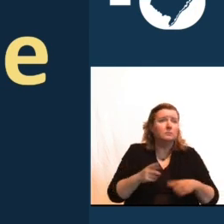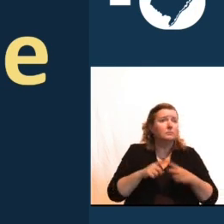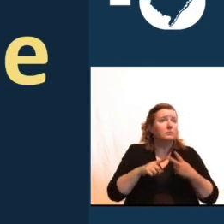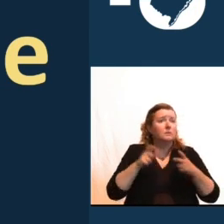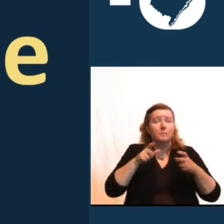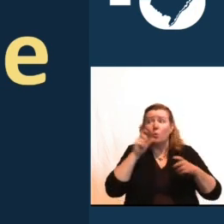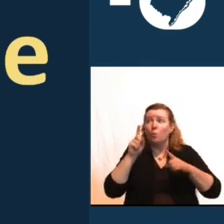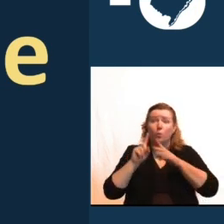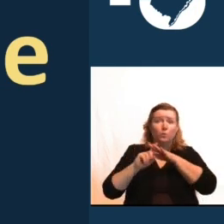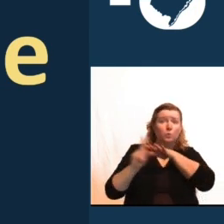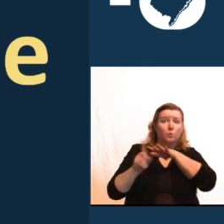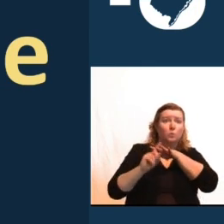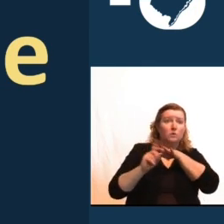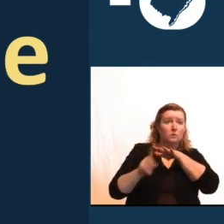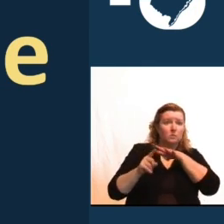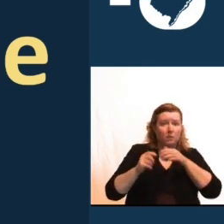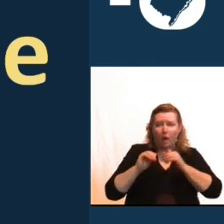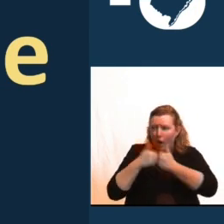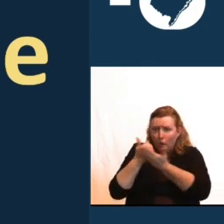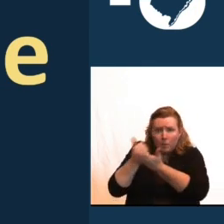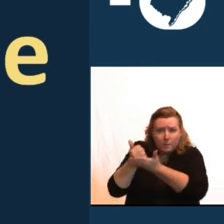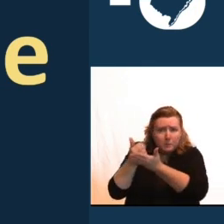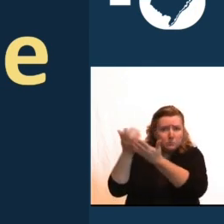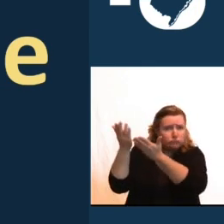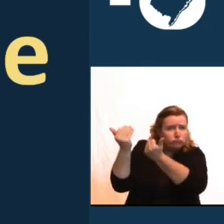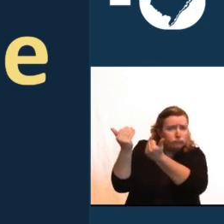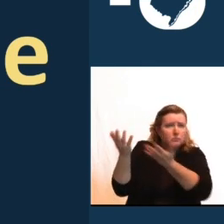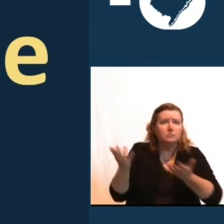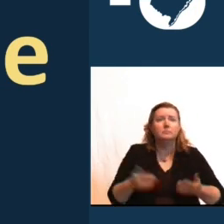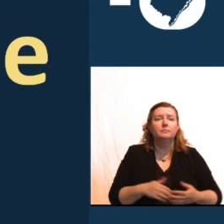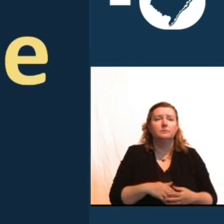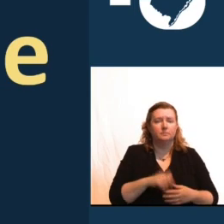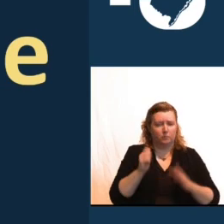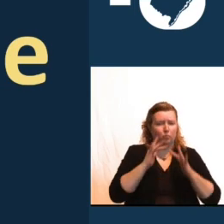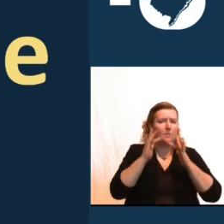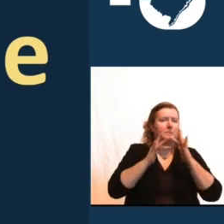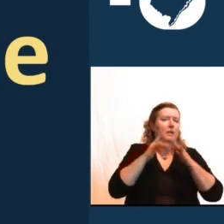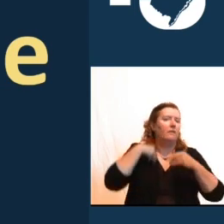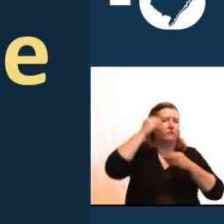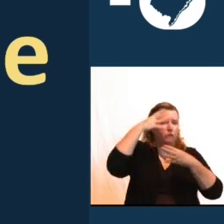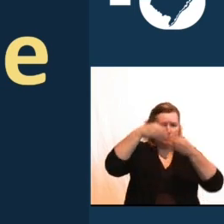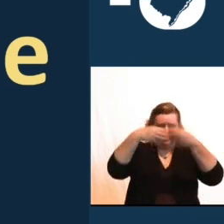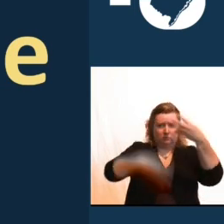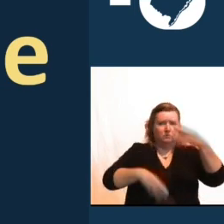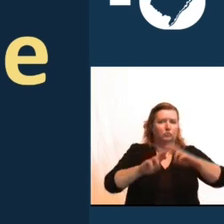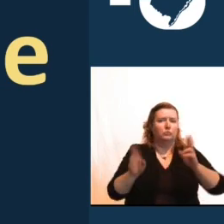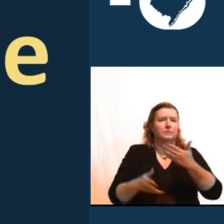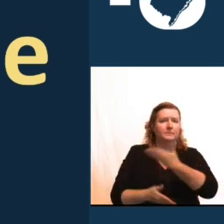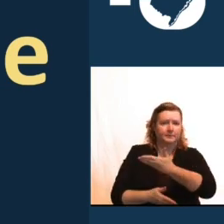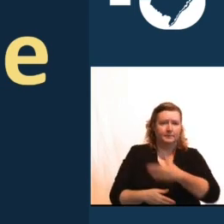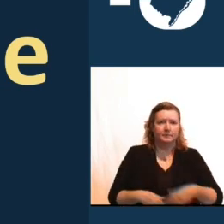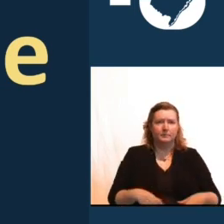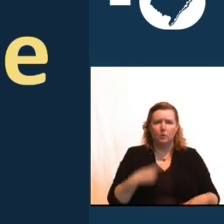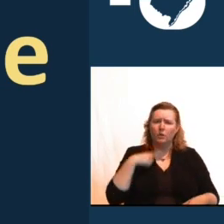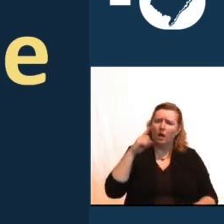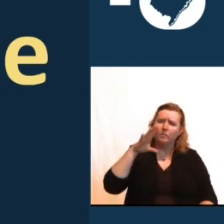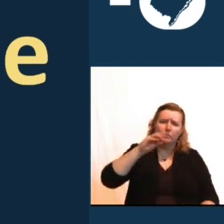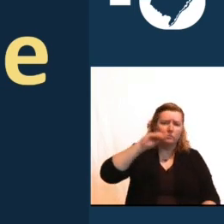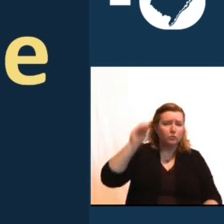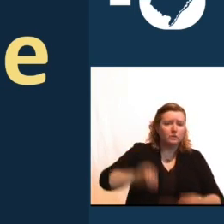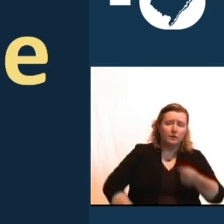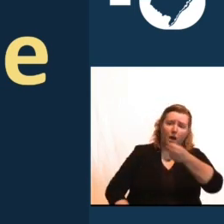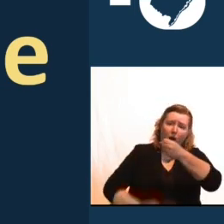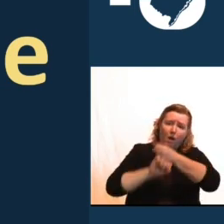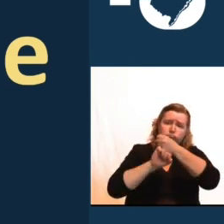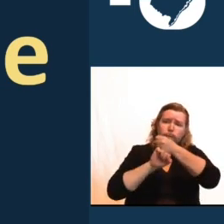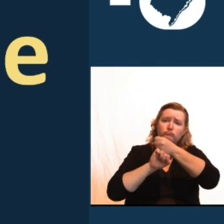nj.gov/Ukraine, and as I say, we stand in complete, total solidarity with the people of Ukraine, with the government of Ukraine.